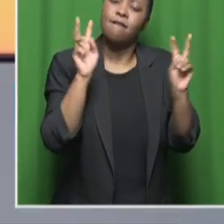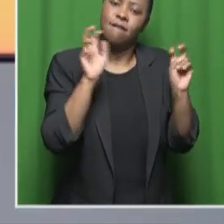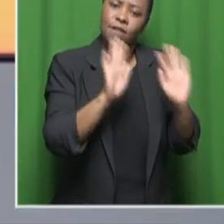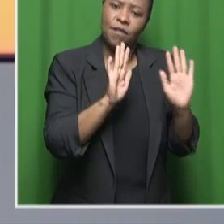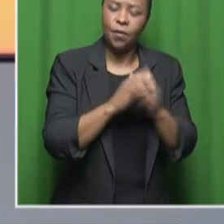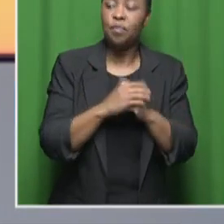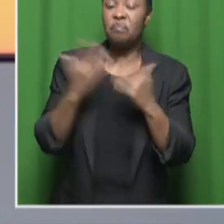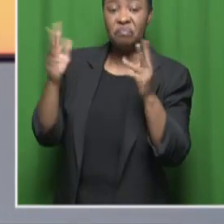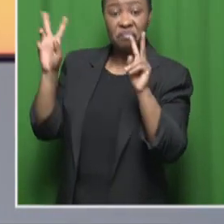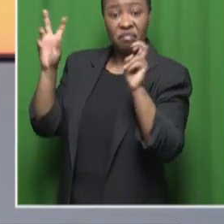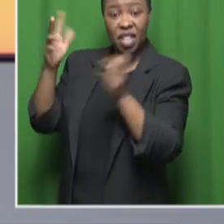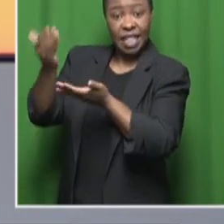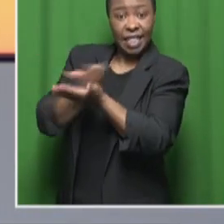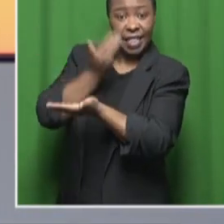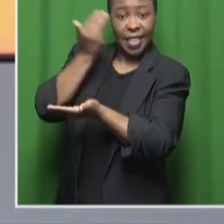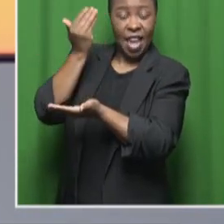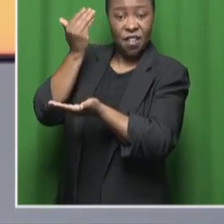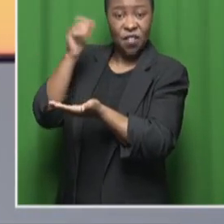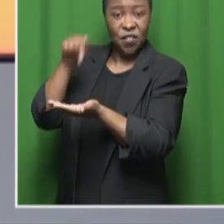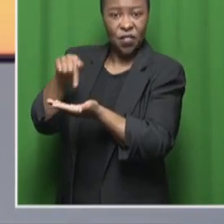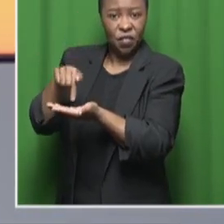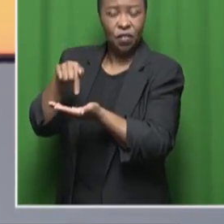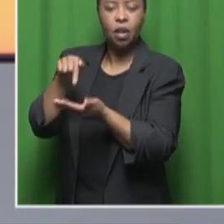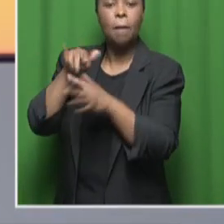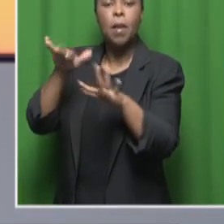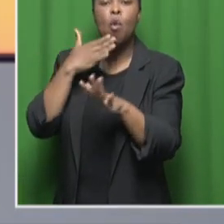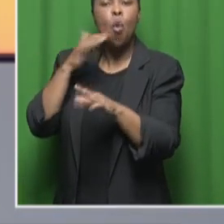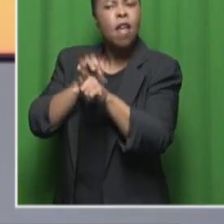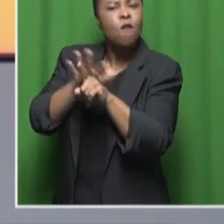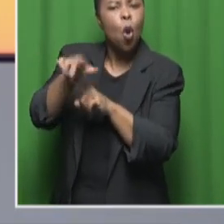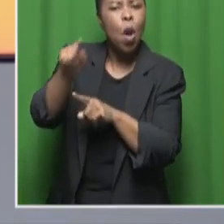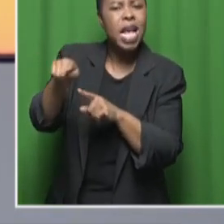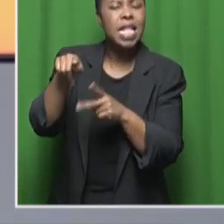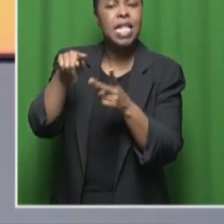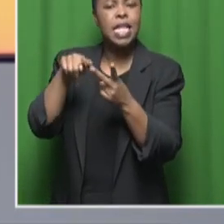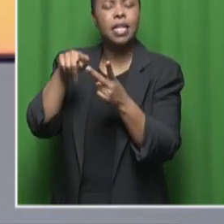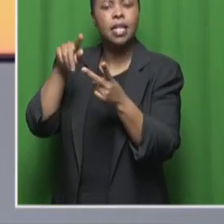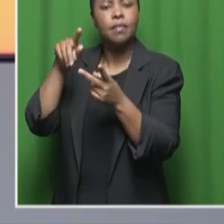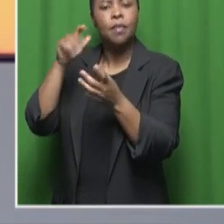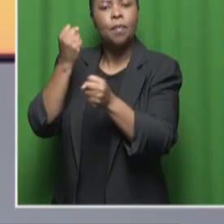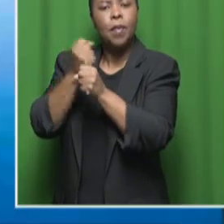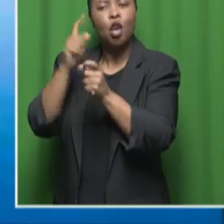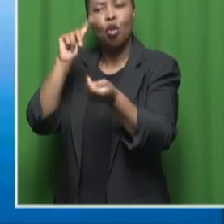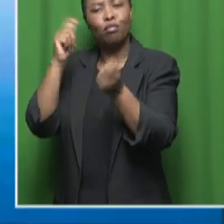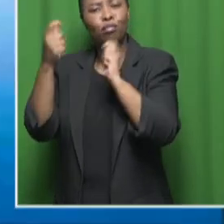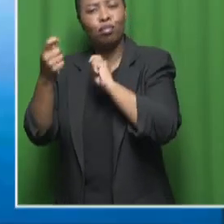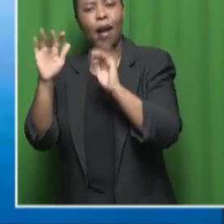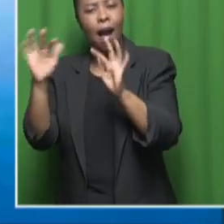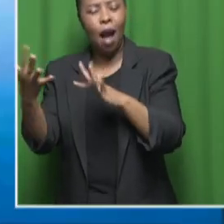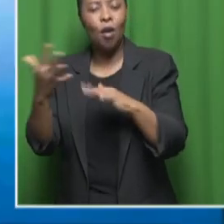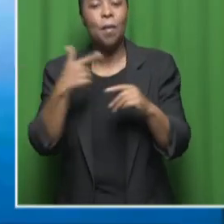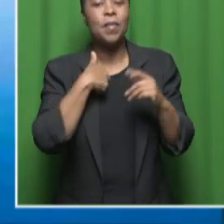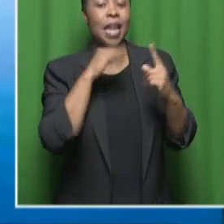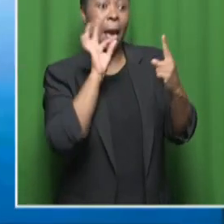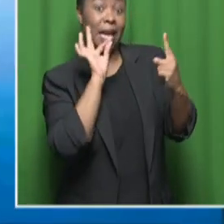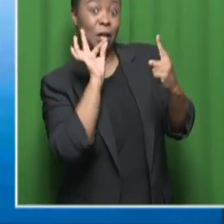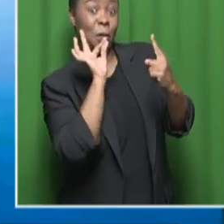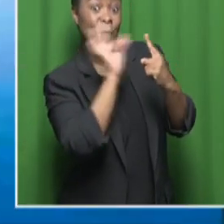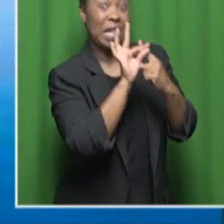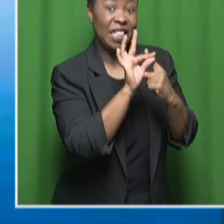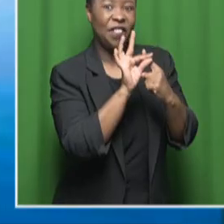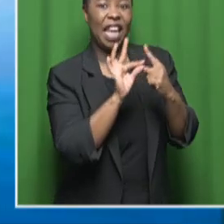some of those people that epitomize that for you, have influenced you, have shifted perspective for you at large? I think I can't pinpoint anyone